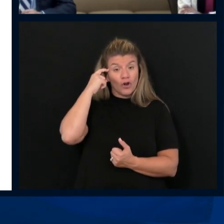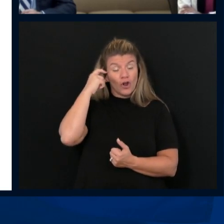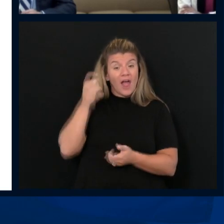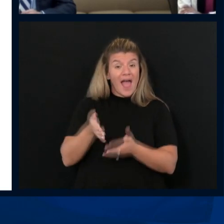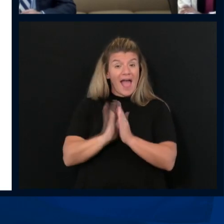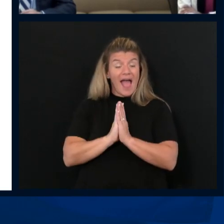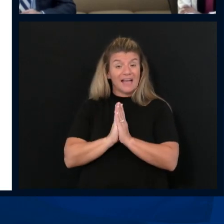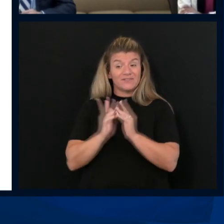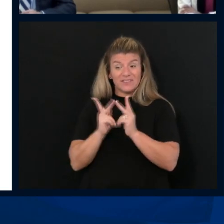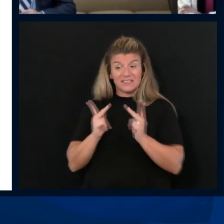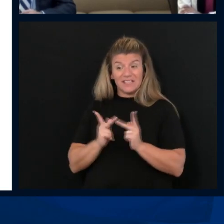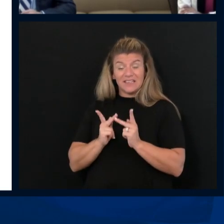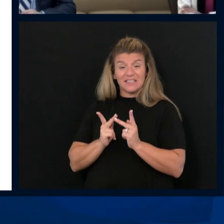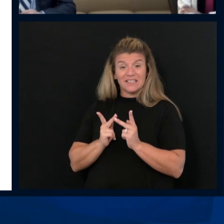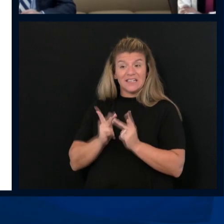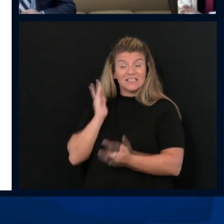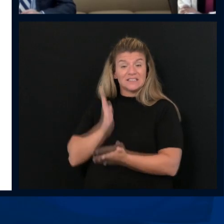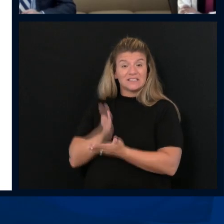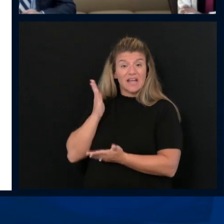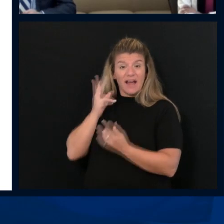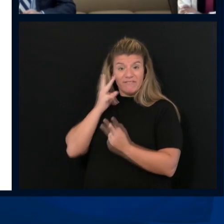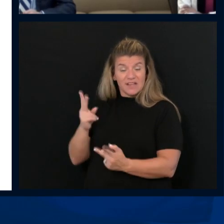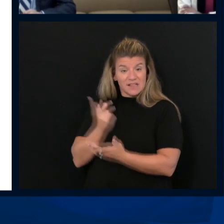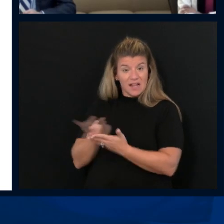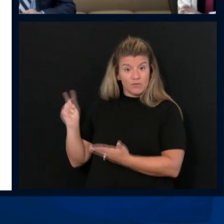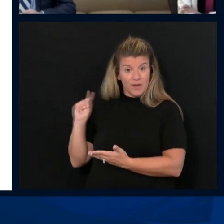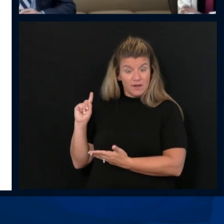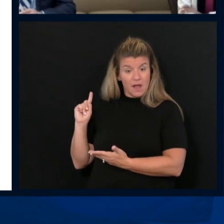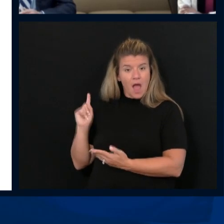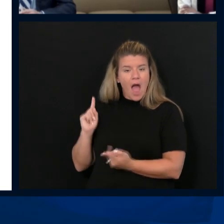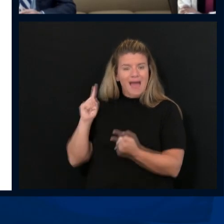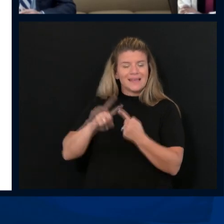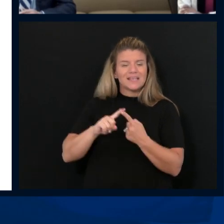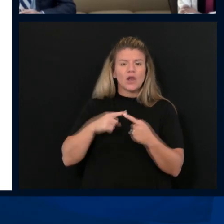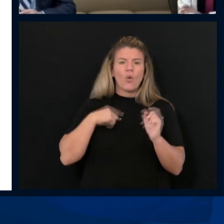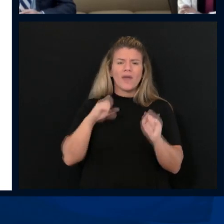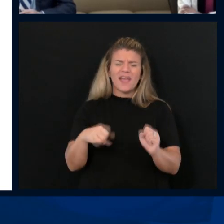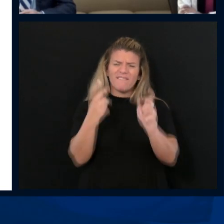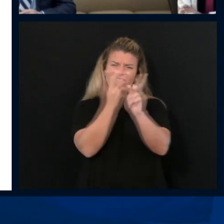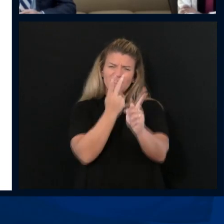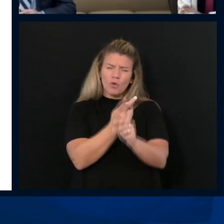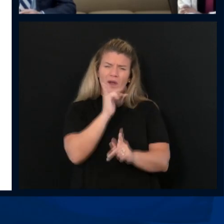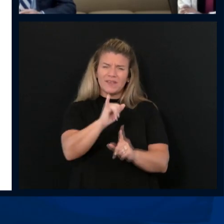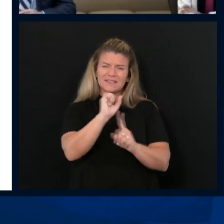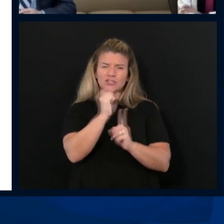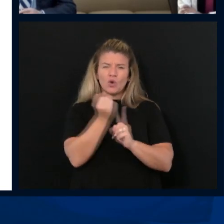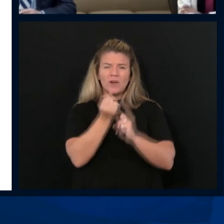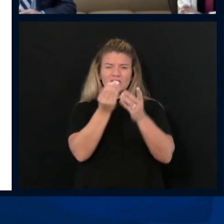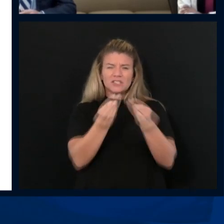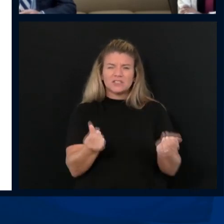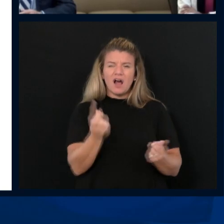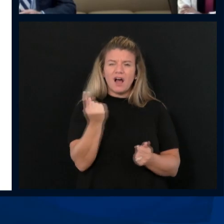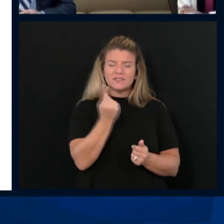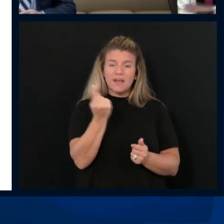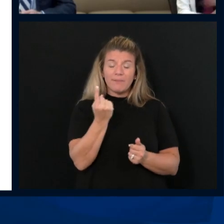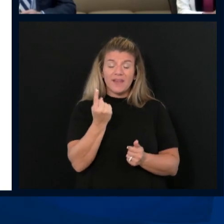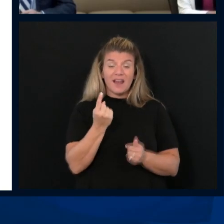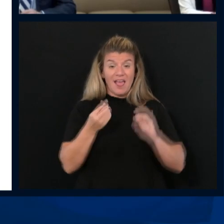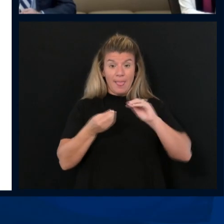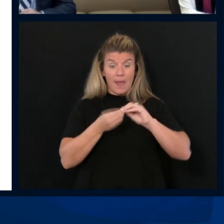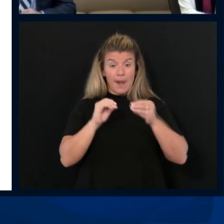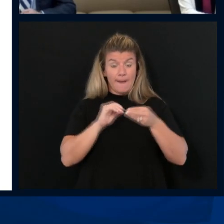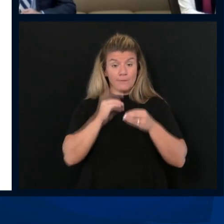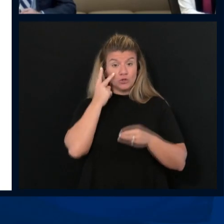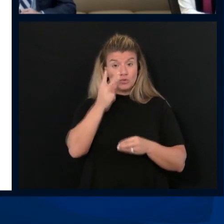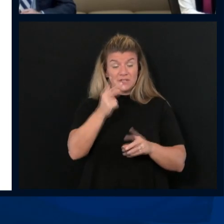asked facilities to stop visitation last week until we could look at this situation a little better. The number of outbreaks we have